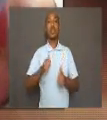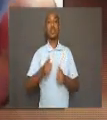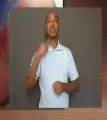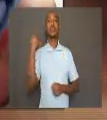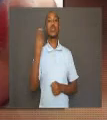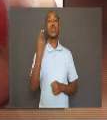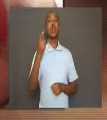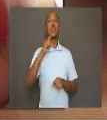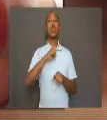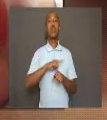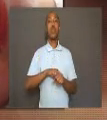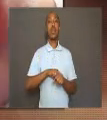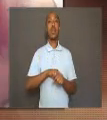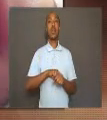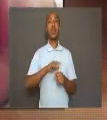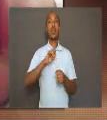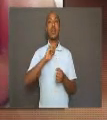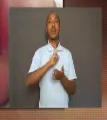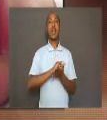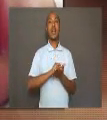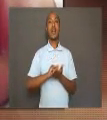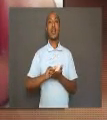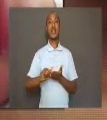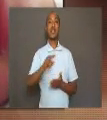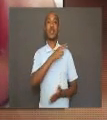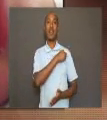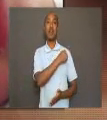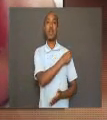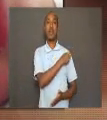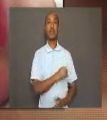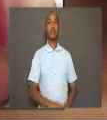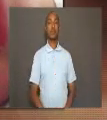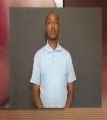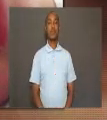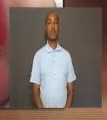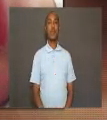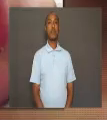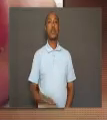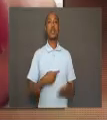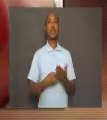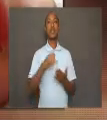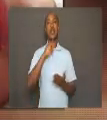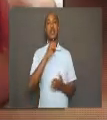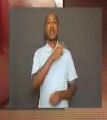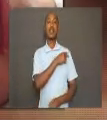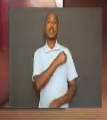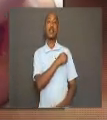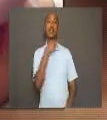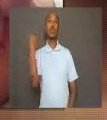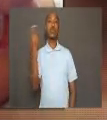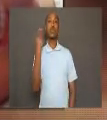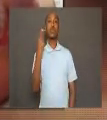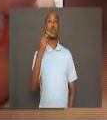used during oral rehydration therapy. This is a treatment used